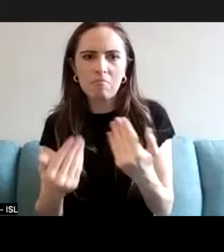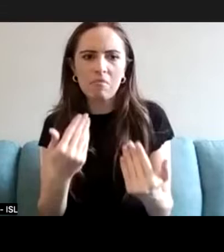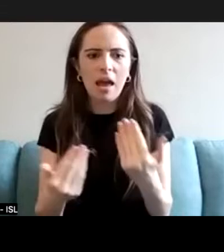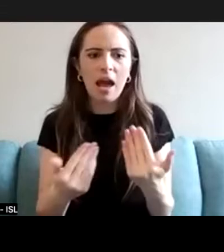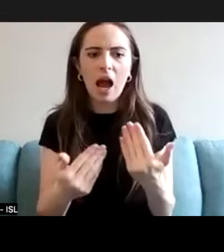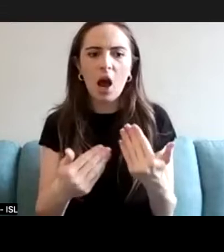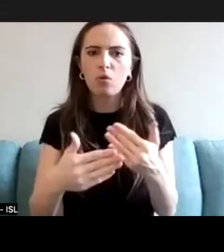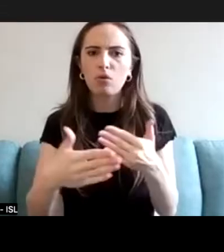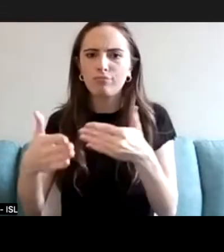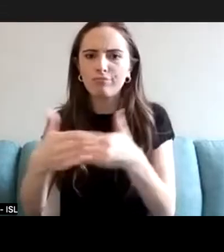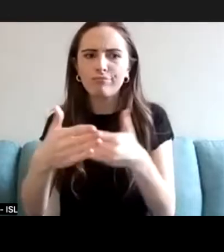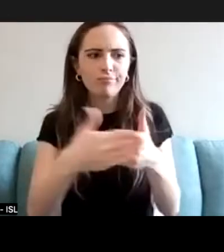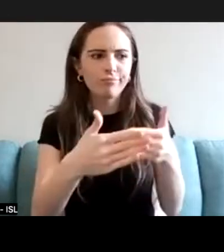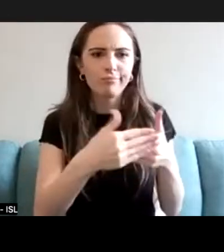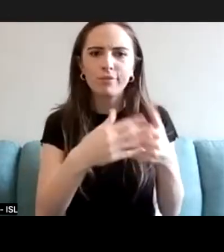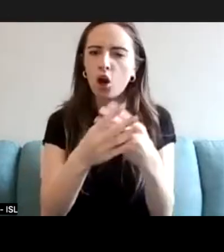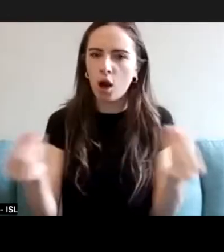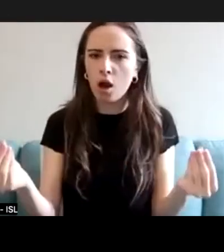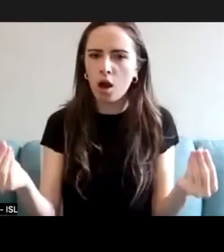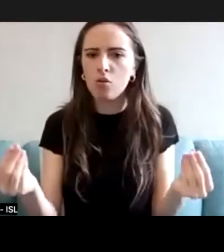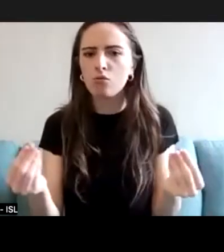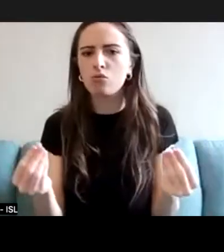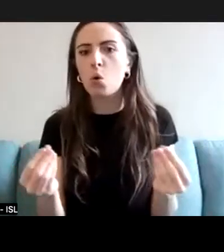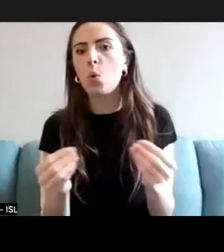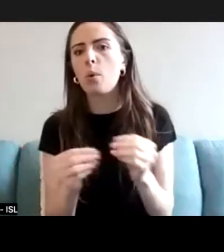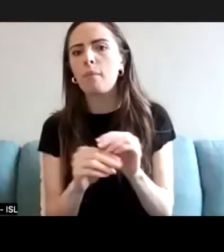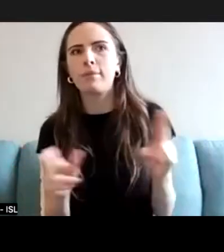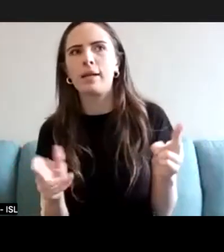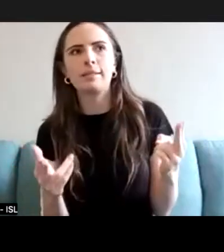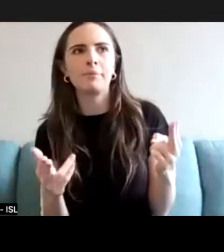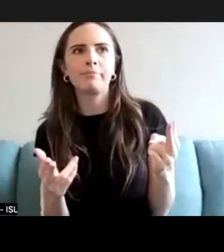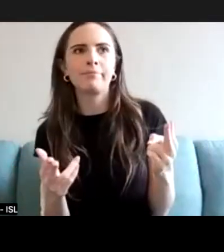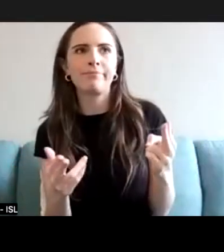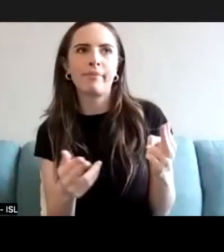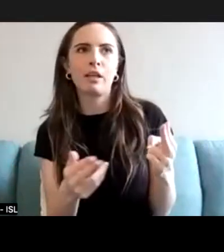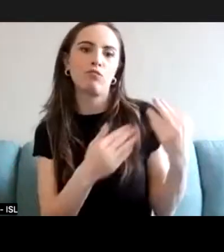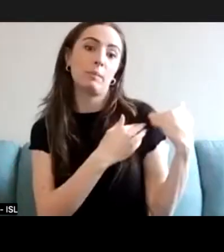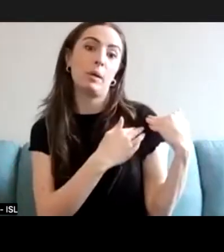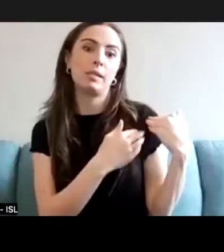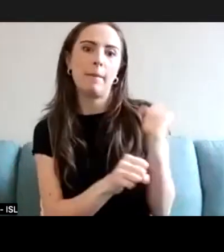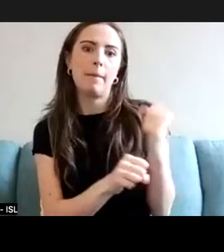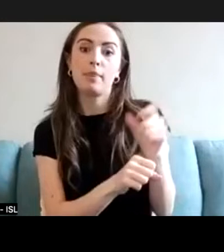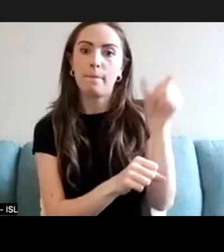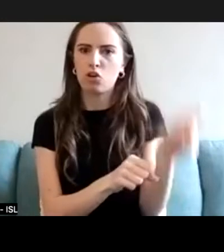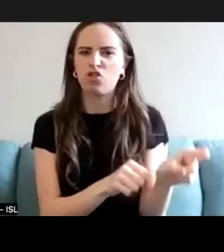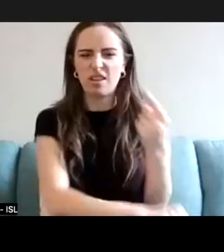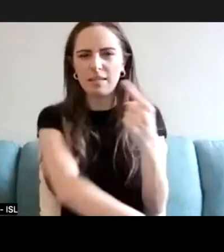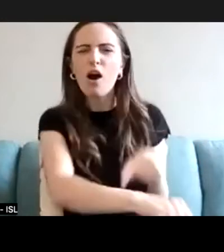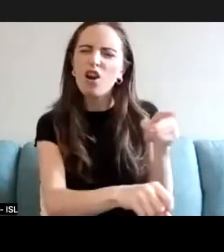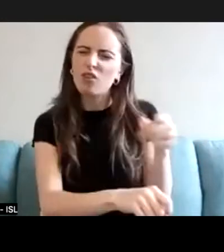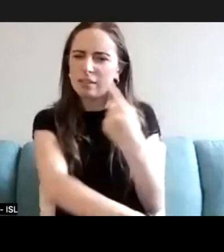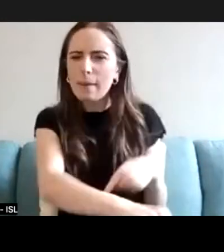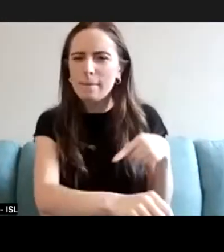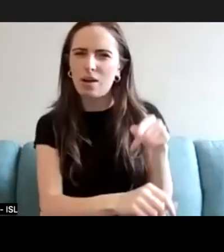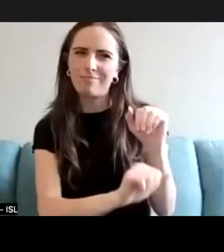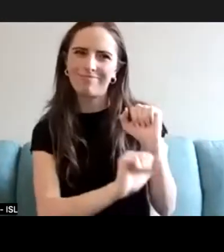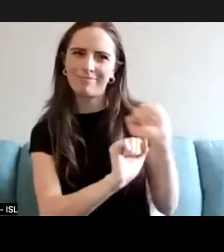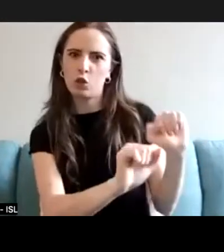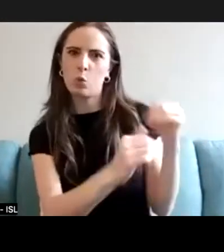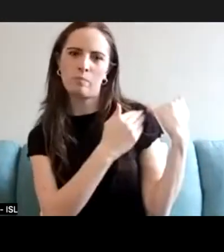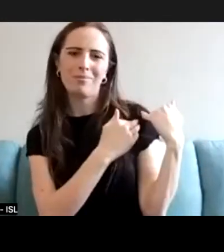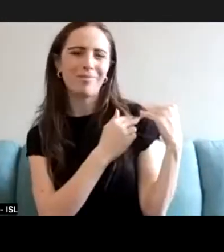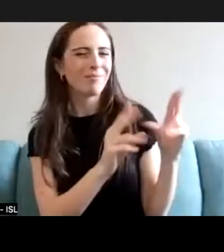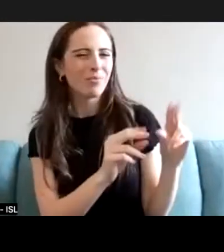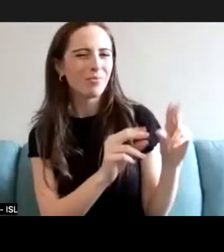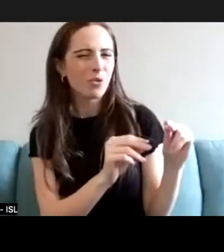remove these barriers. So rather than placing the onus of the responsibility on the individual, we're looking at how we can improve our systems, our